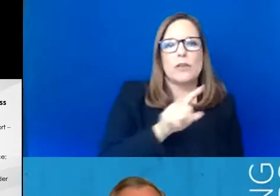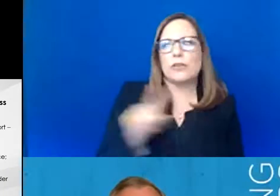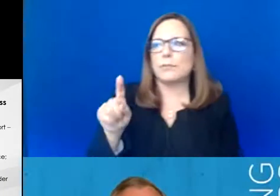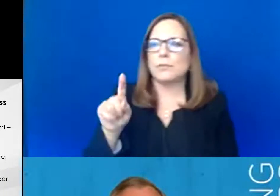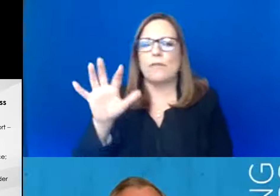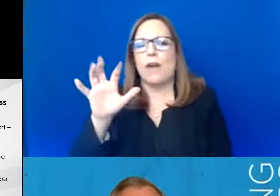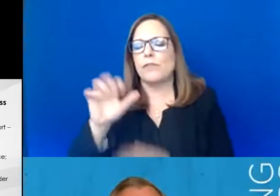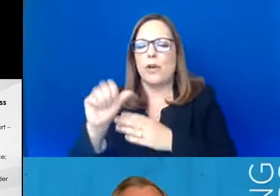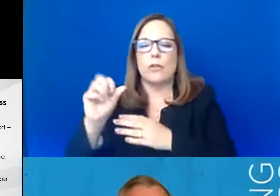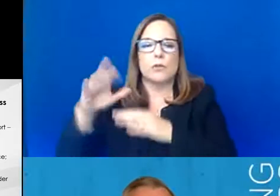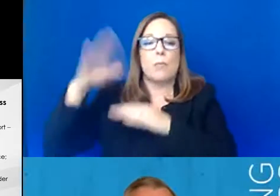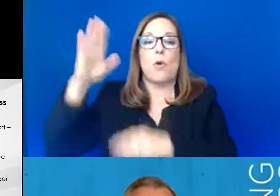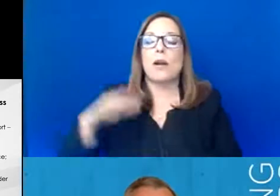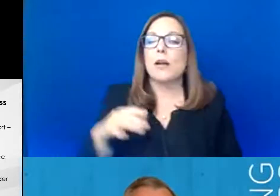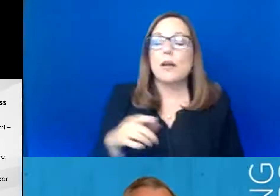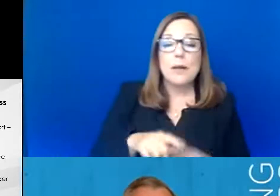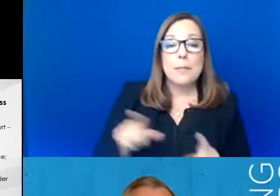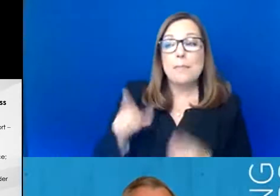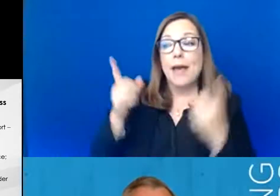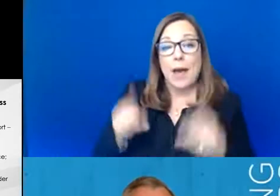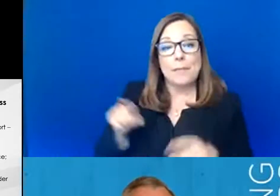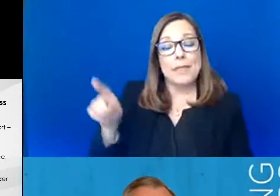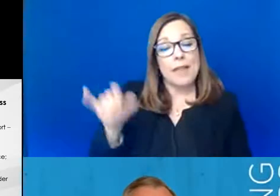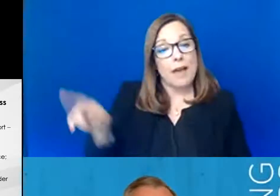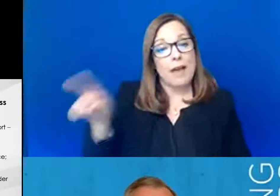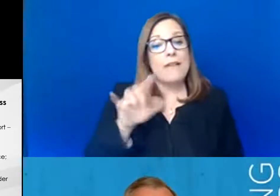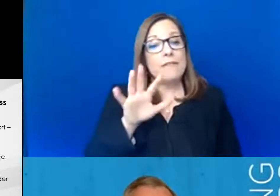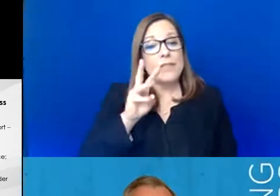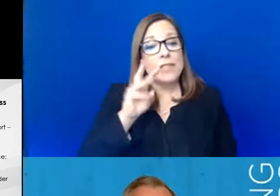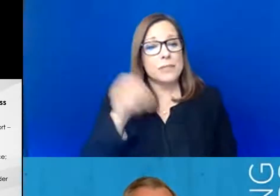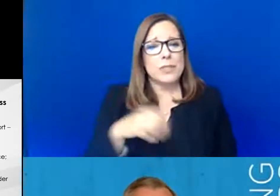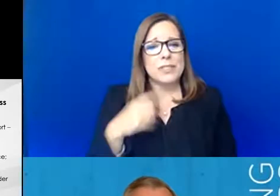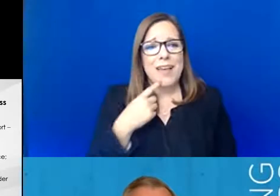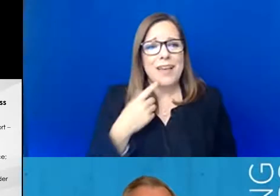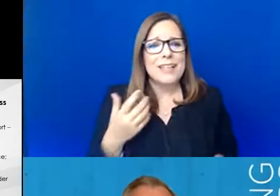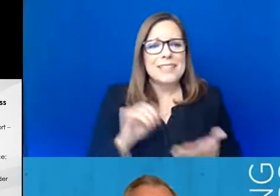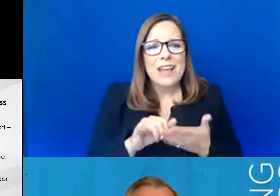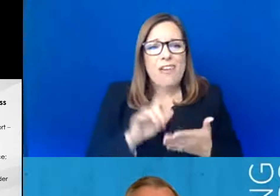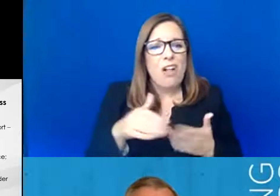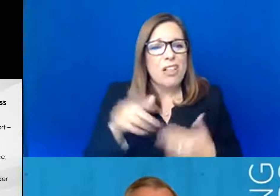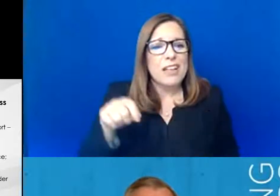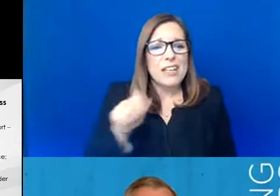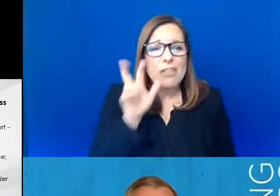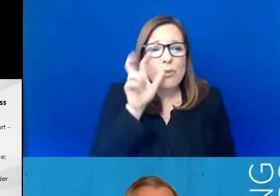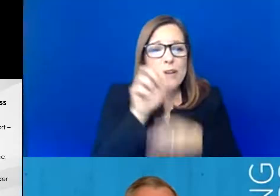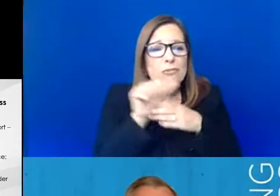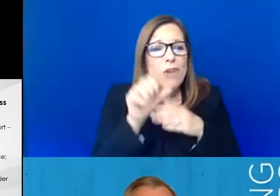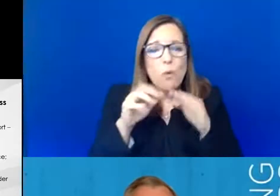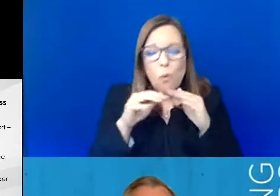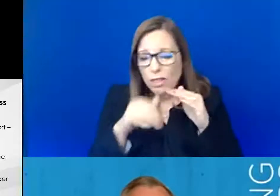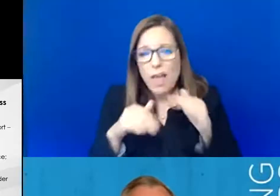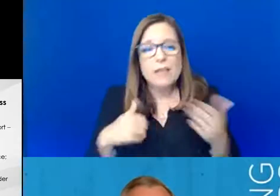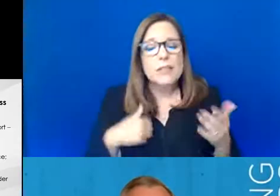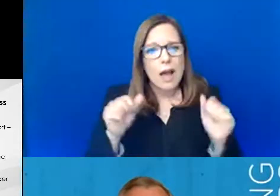came back that 56% said all they needed was $300 or less to